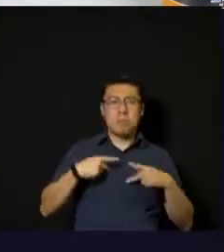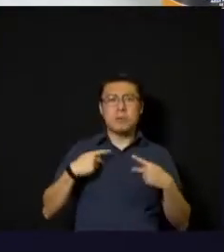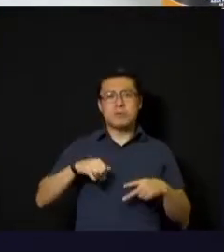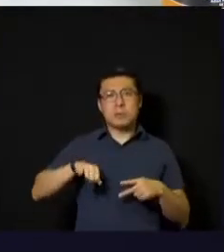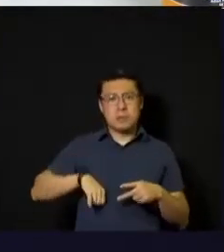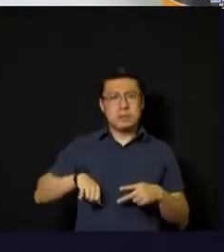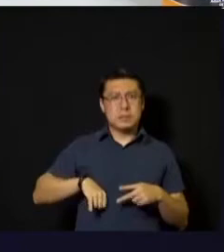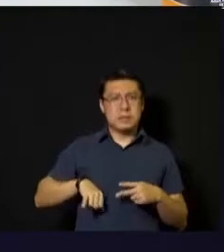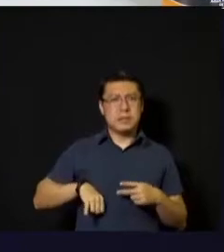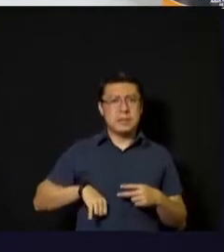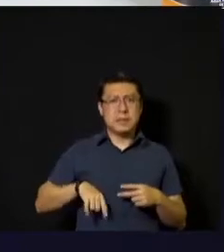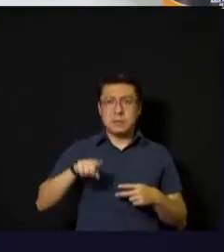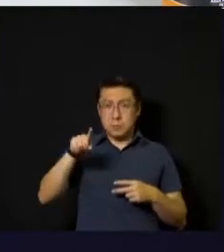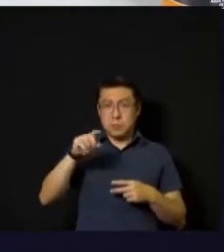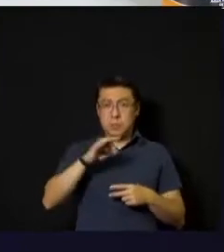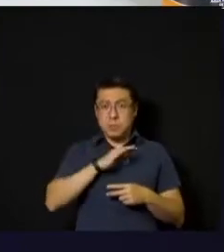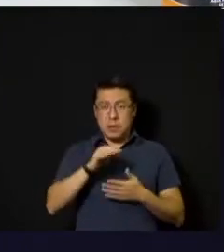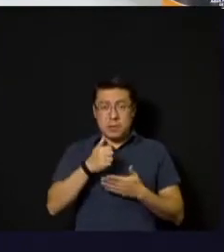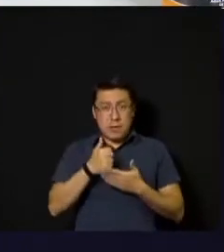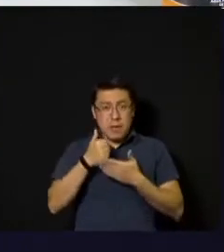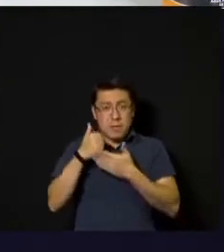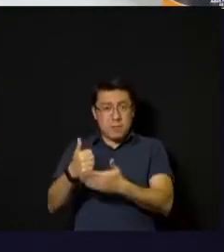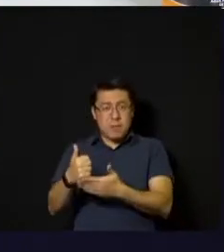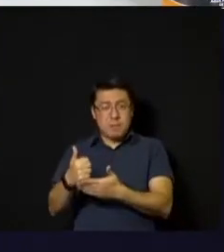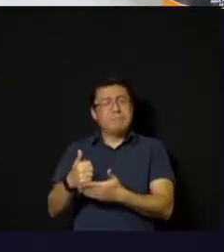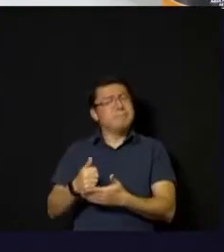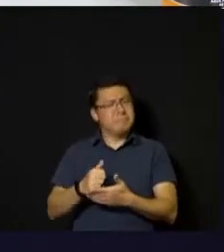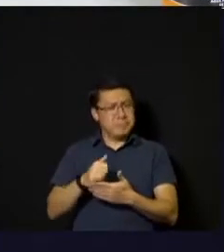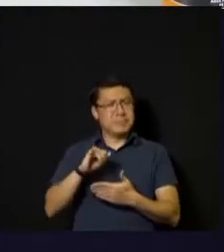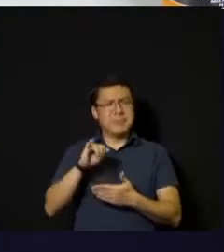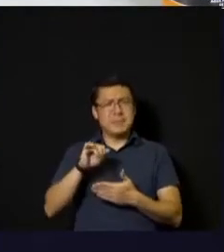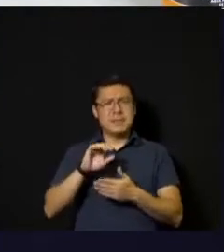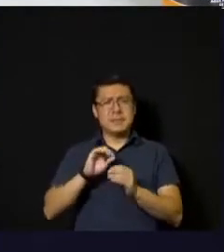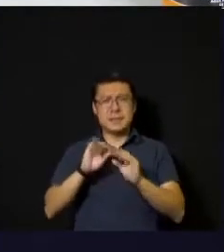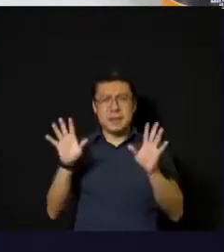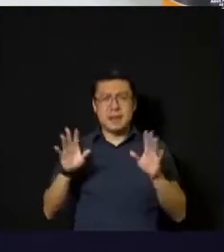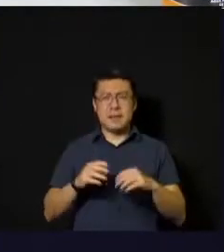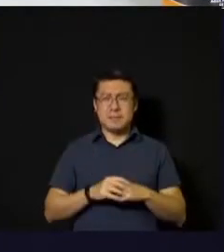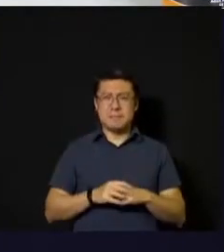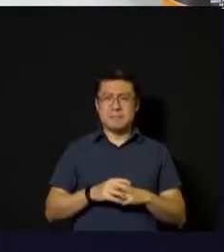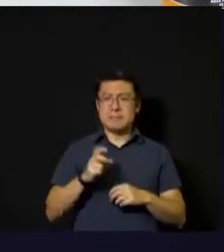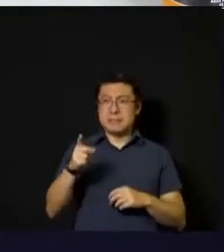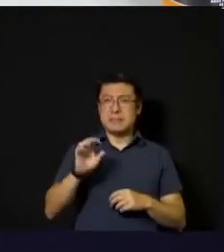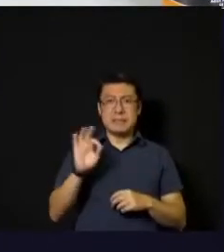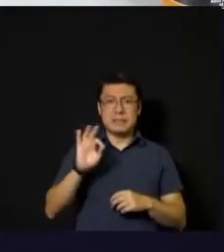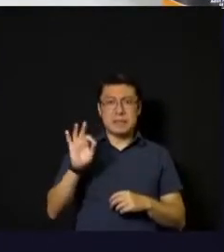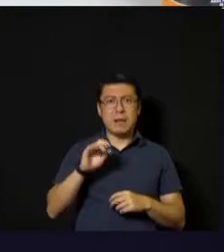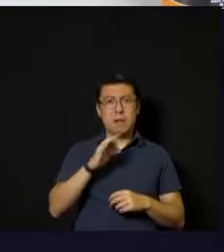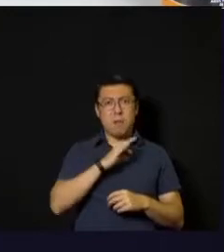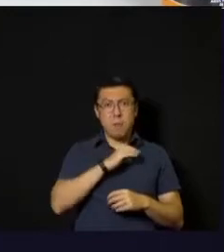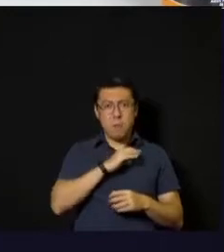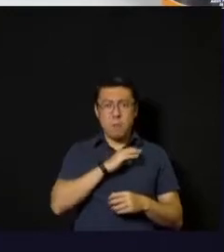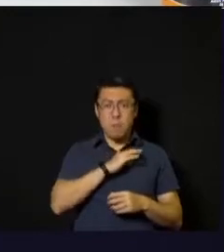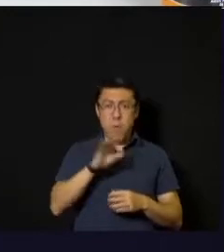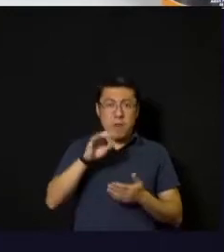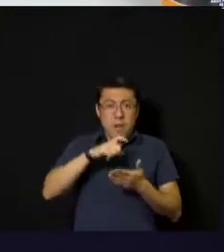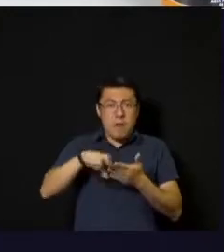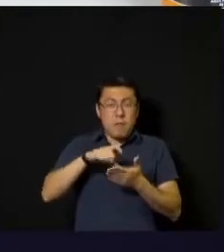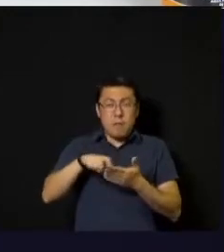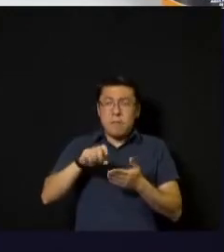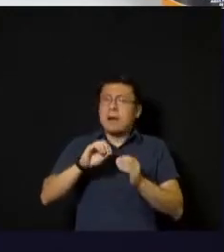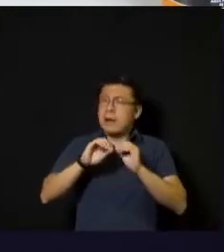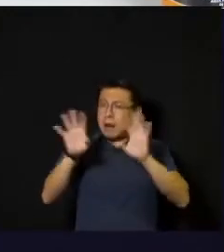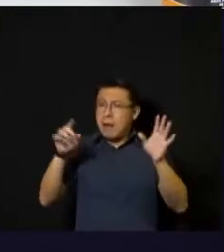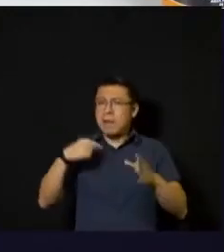interested, and maybe can you help me to be able to see if they buy something?" And I said, "Of